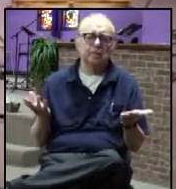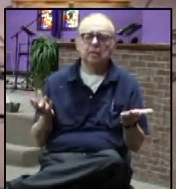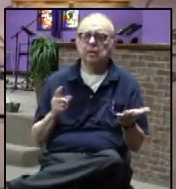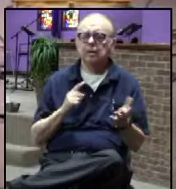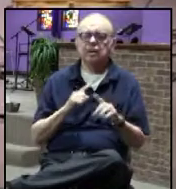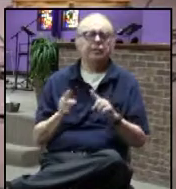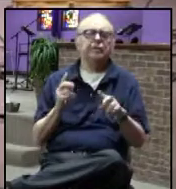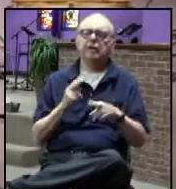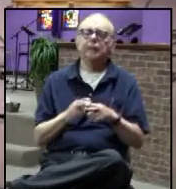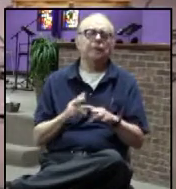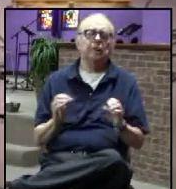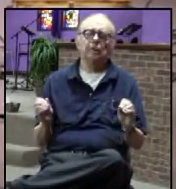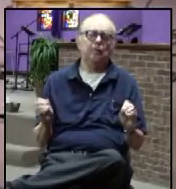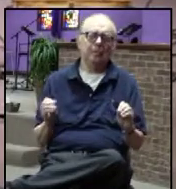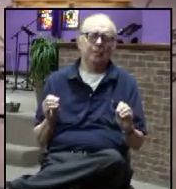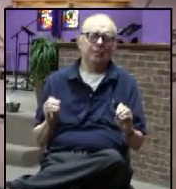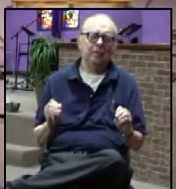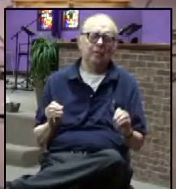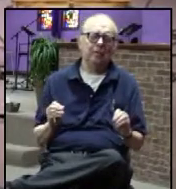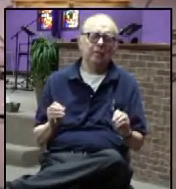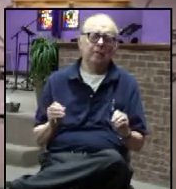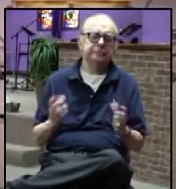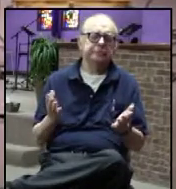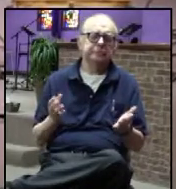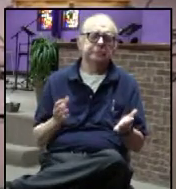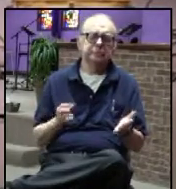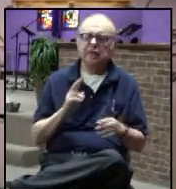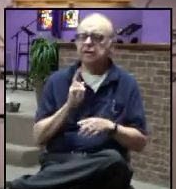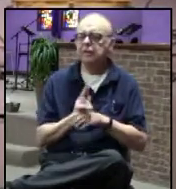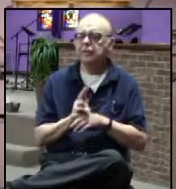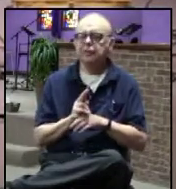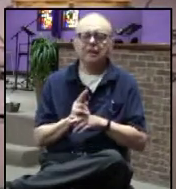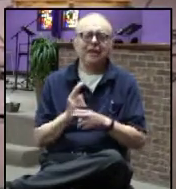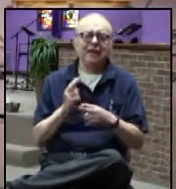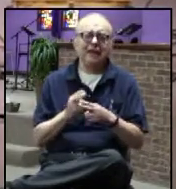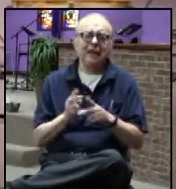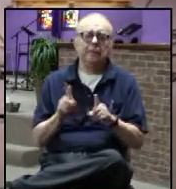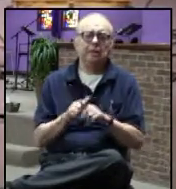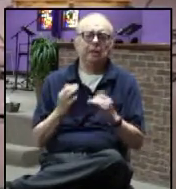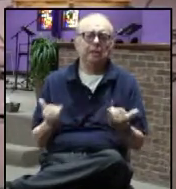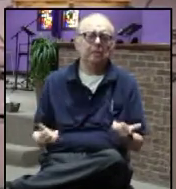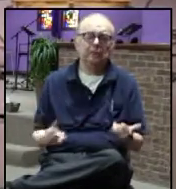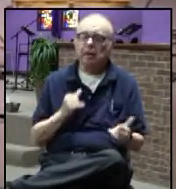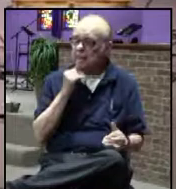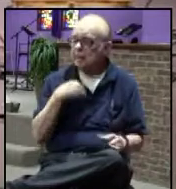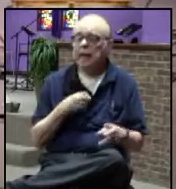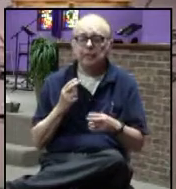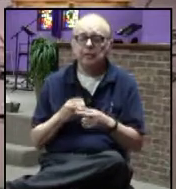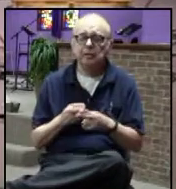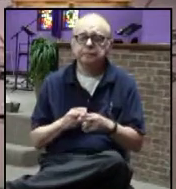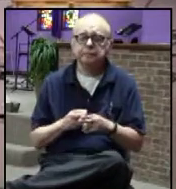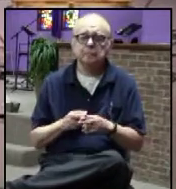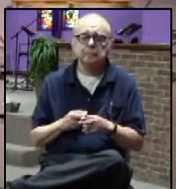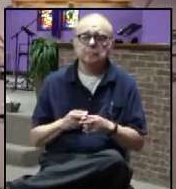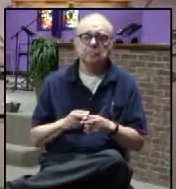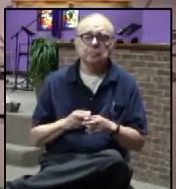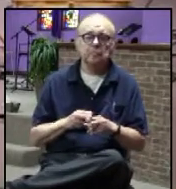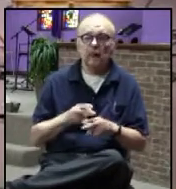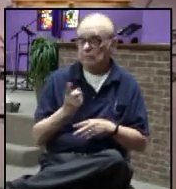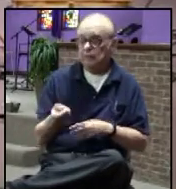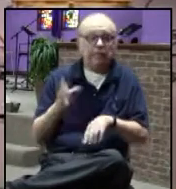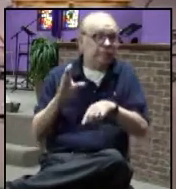Southern Baptist, United Methodist, Central Methodist. They didn't have a name. They were the